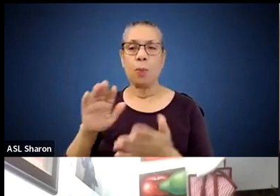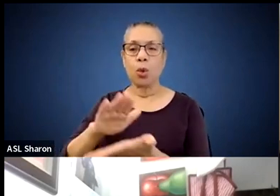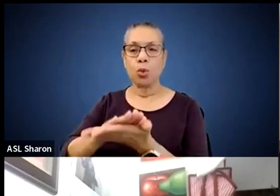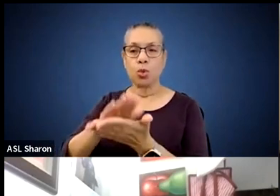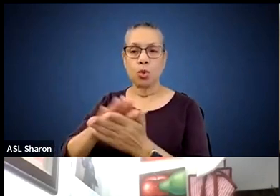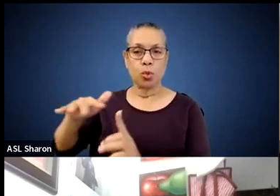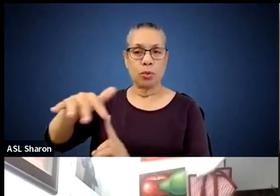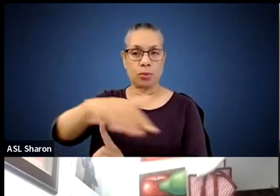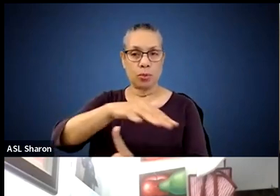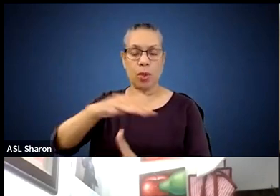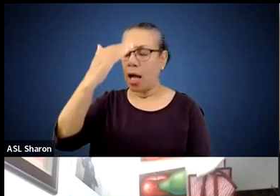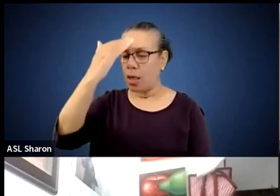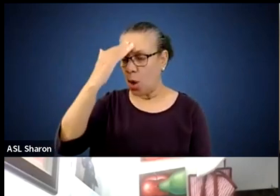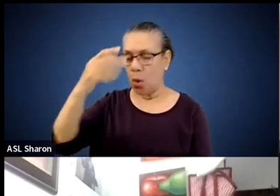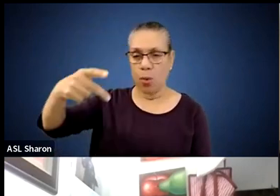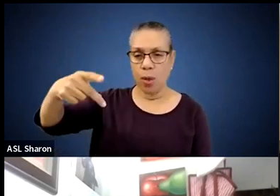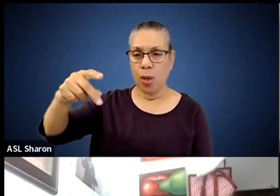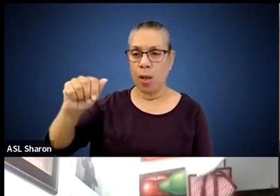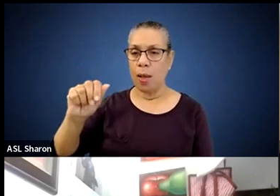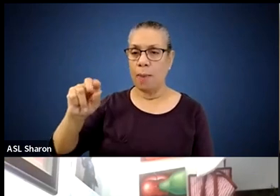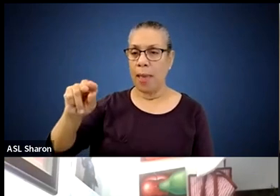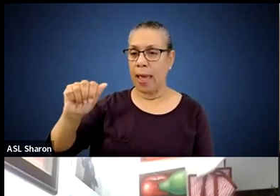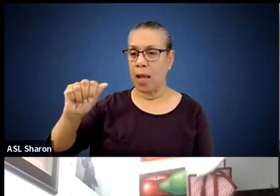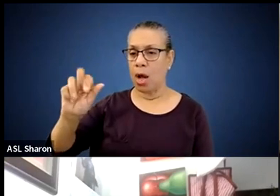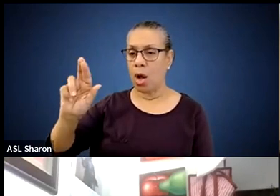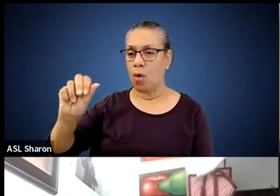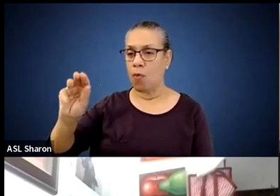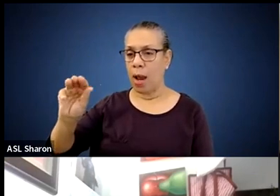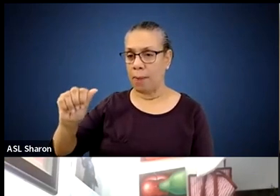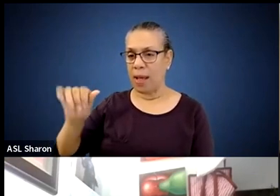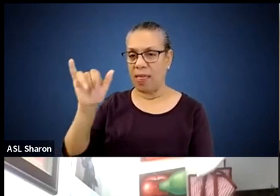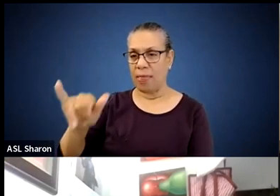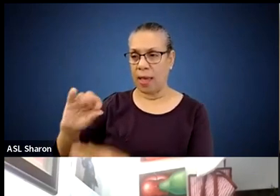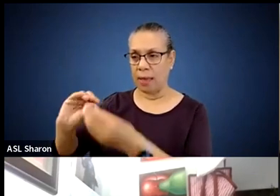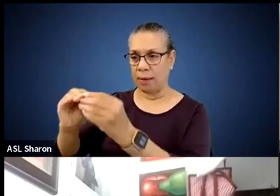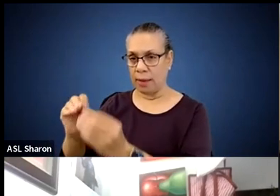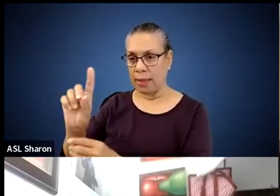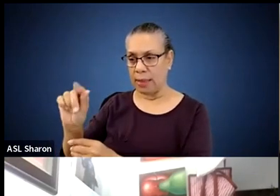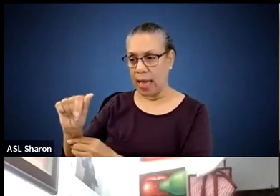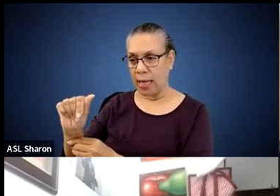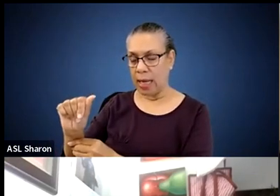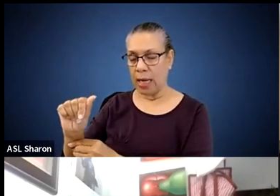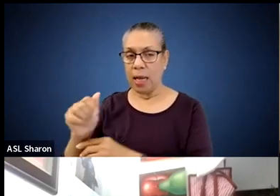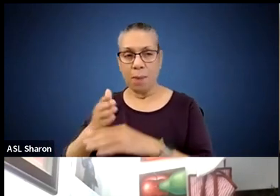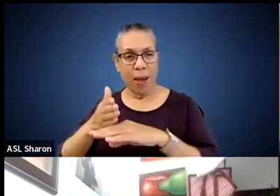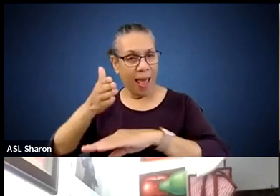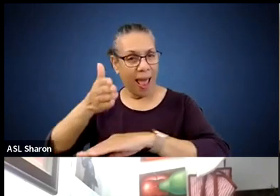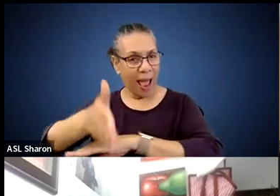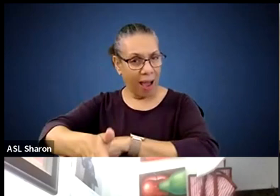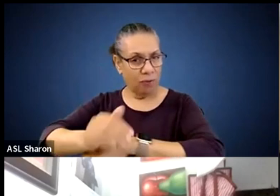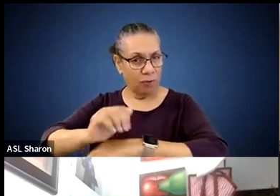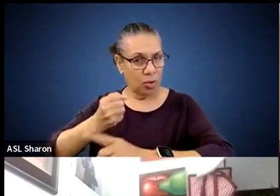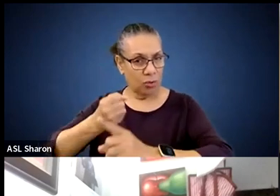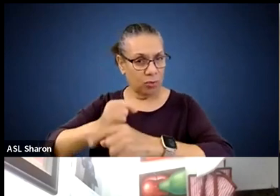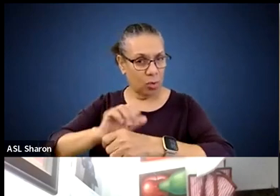the panorama data um I don't think we've seen the data since after the pandemic if